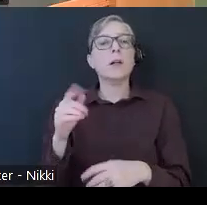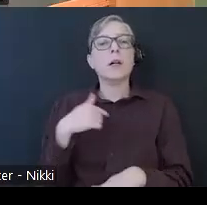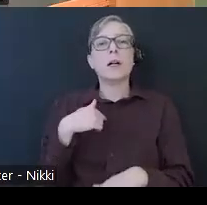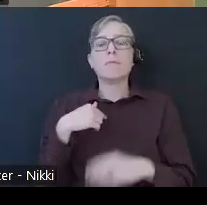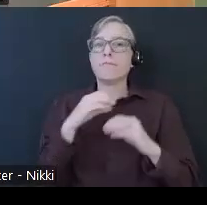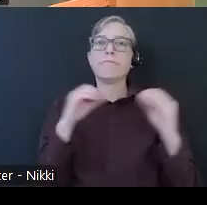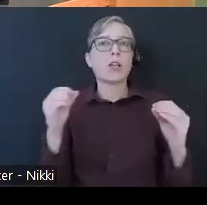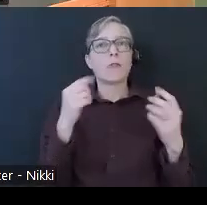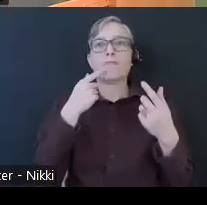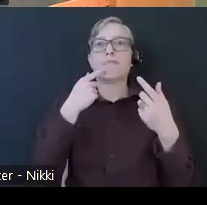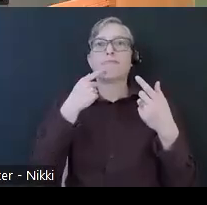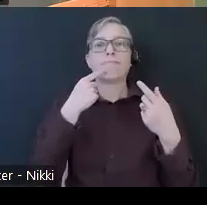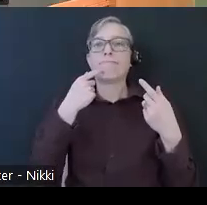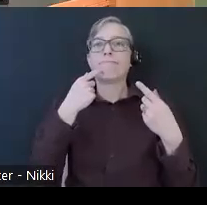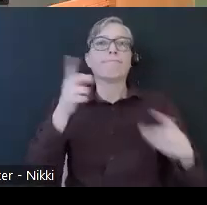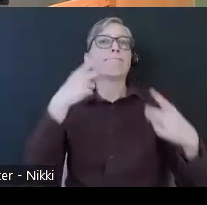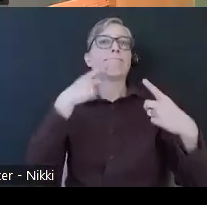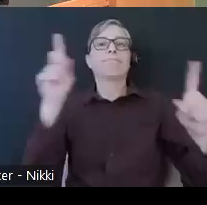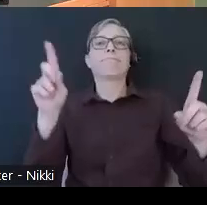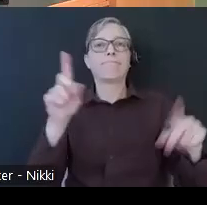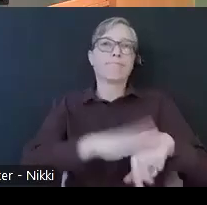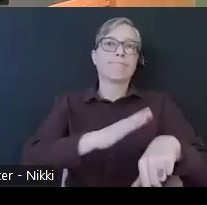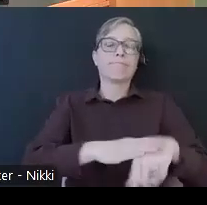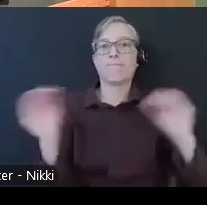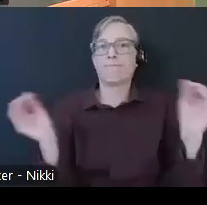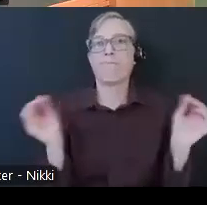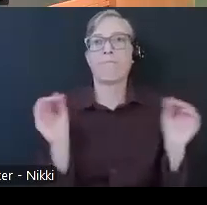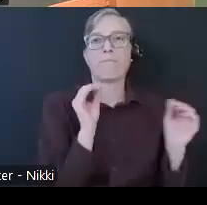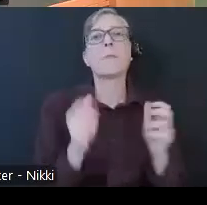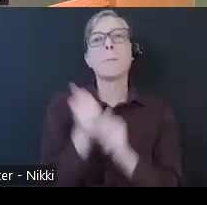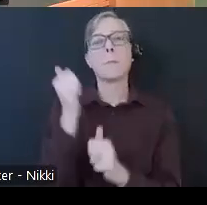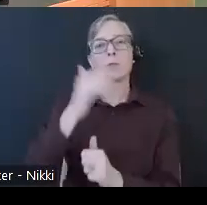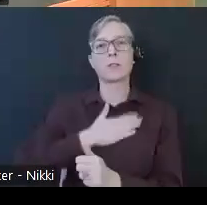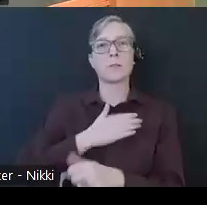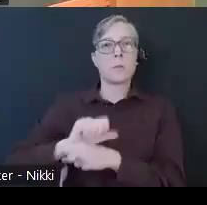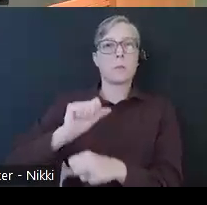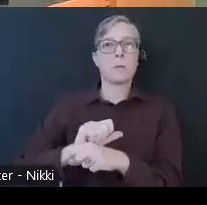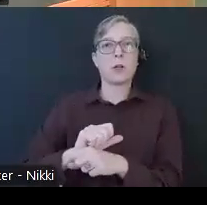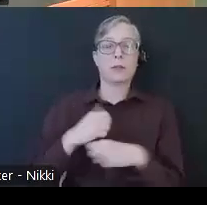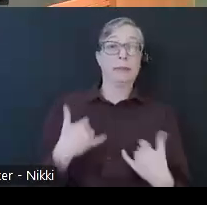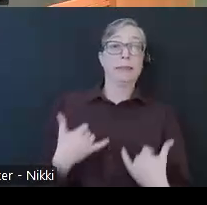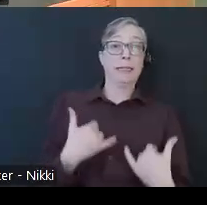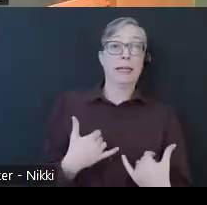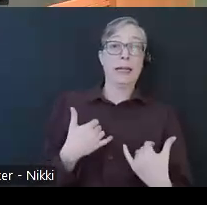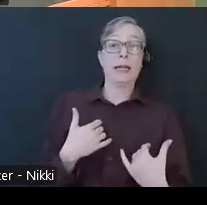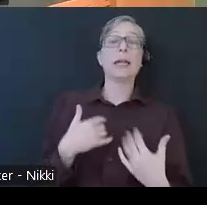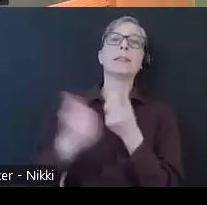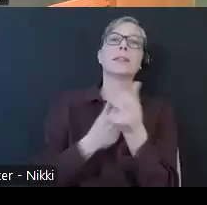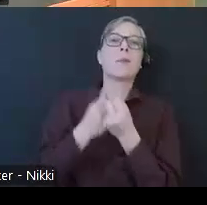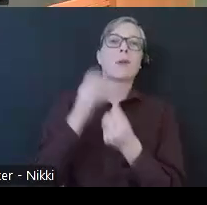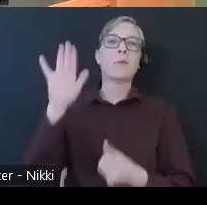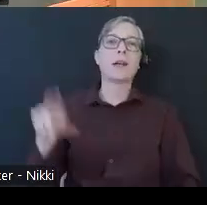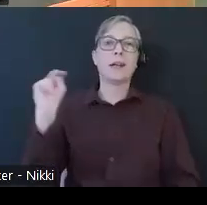been supported mostly through National Institute of Mental Health. And our goals, as I mentioned before, is to present